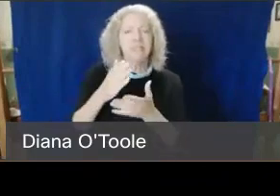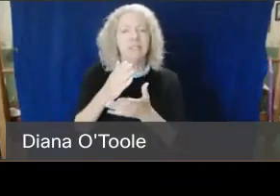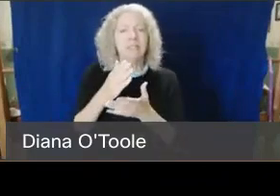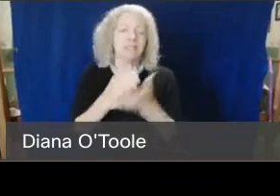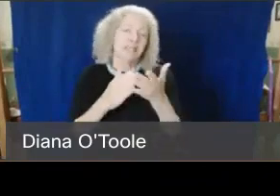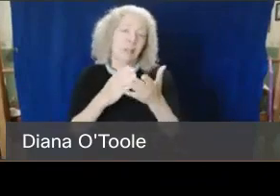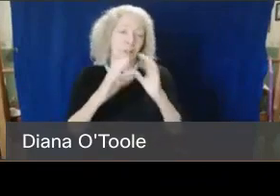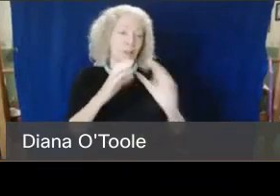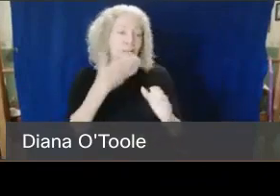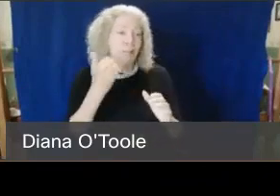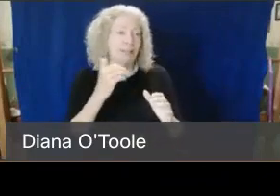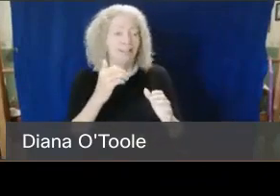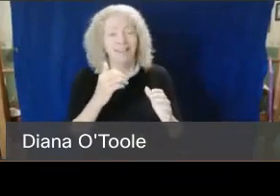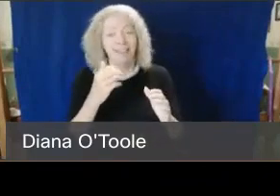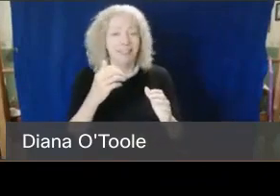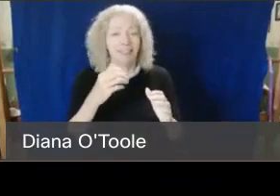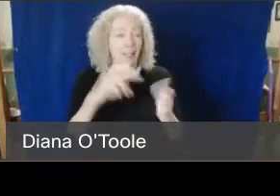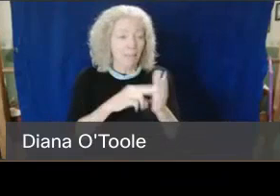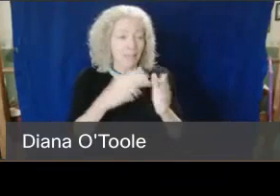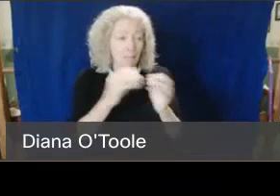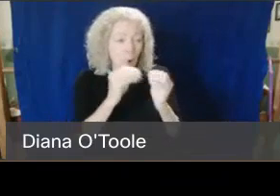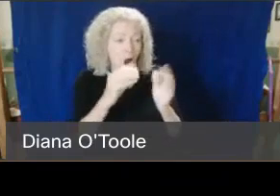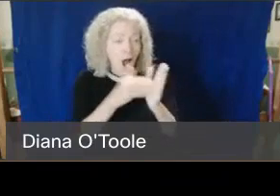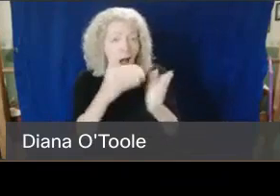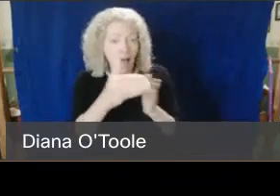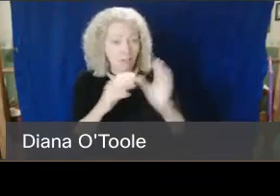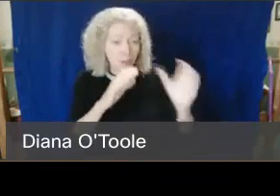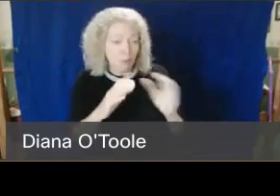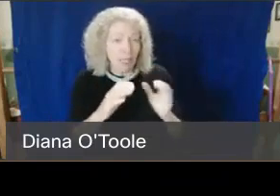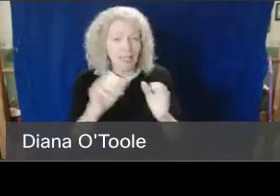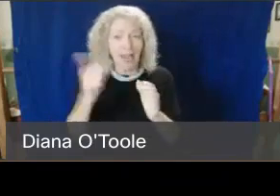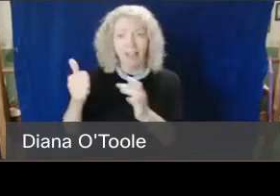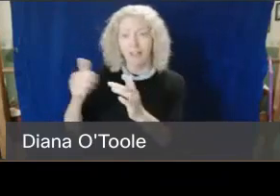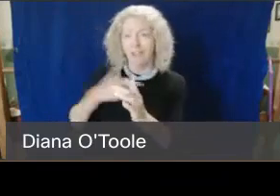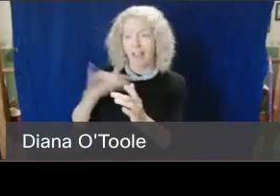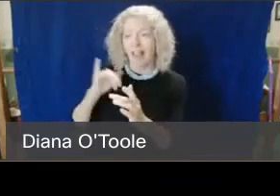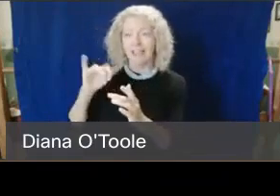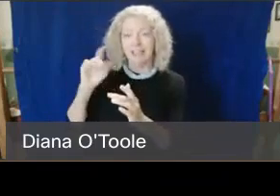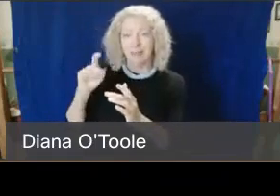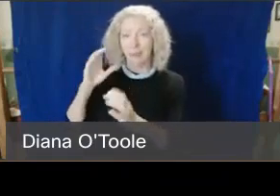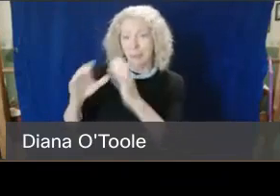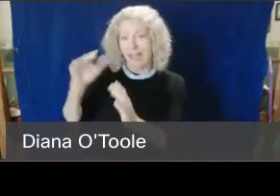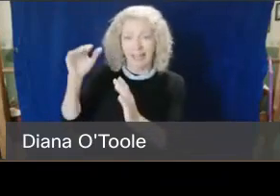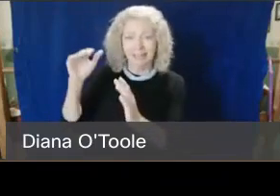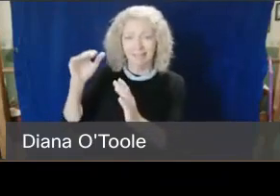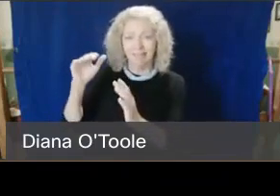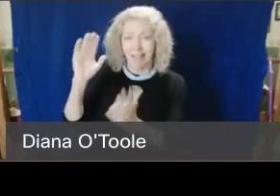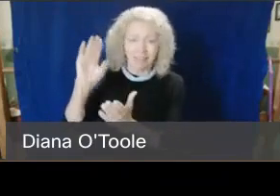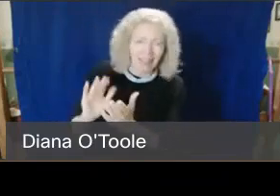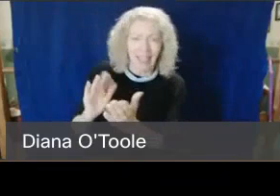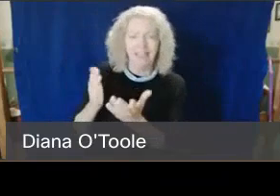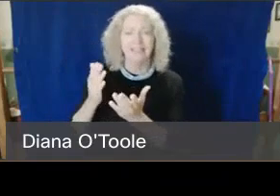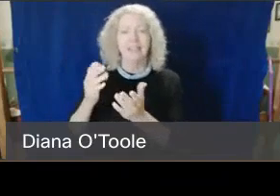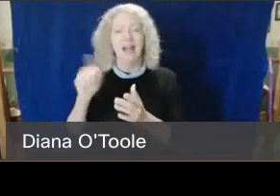For some, it meant less communication. For some, it meant specific communication about a class. For others, it meant broader communication